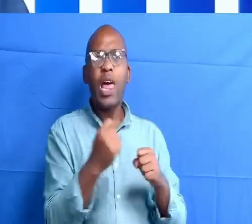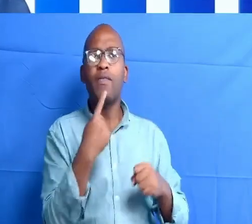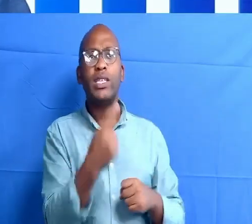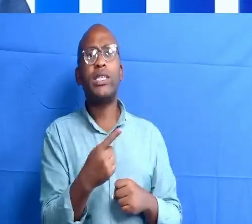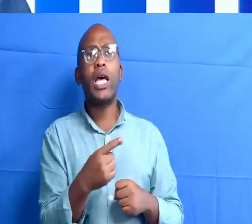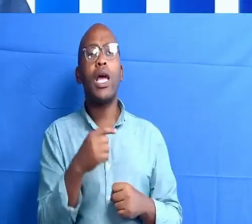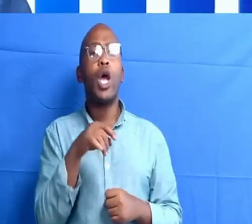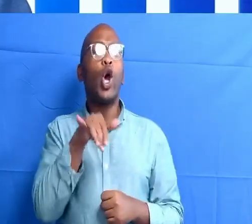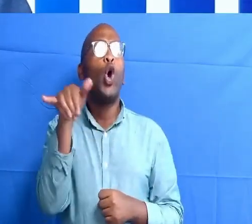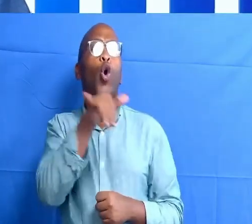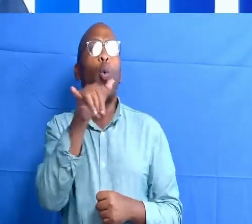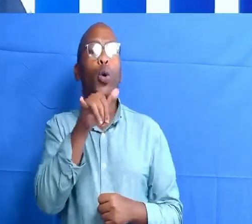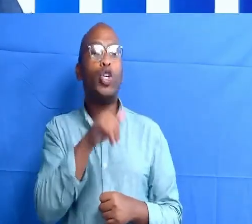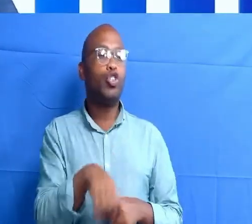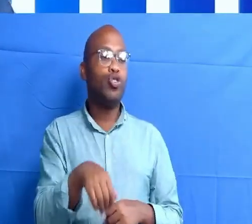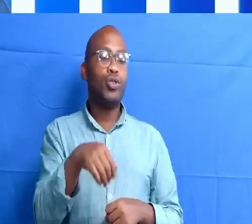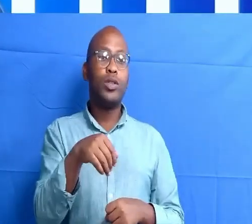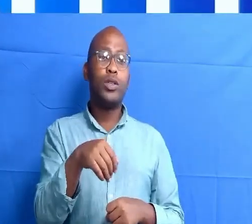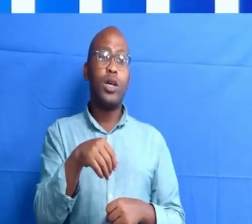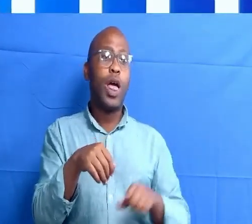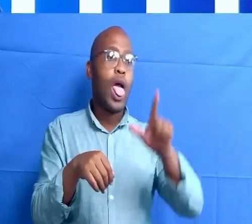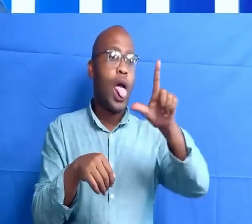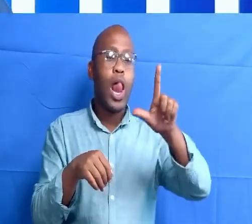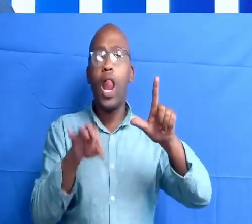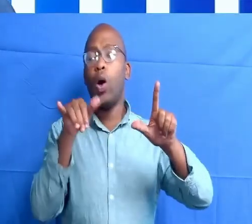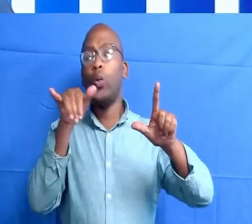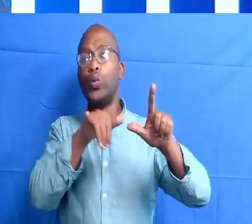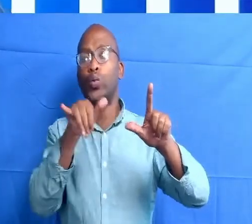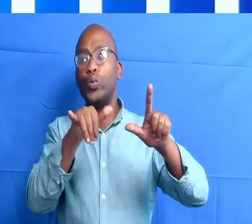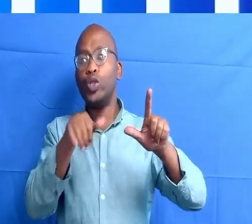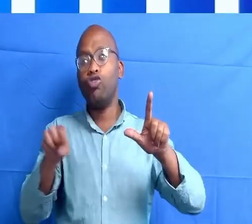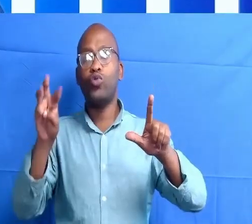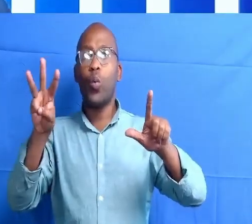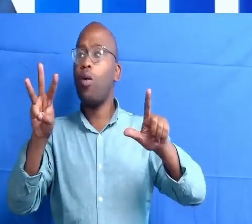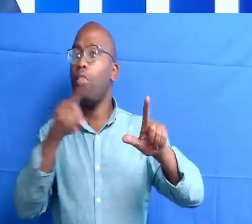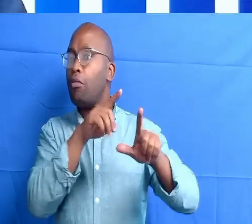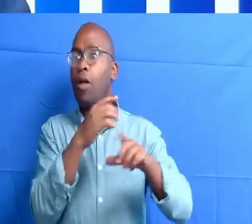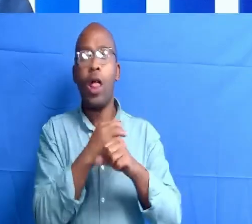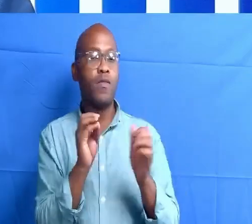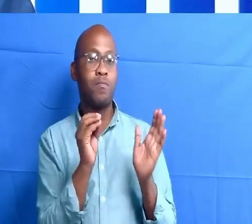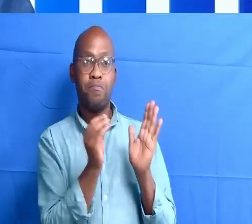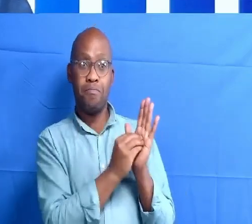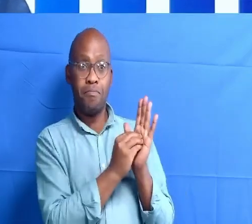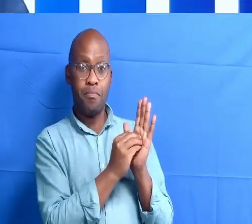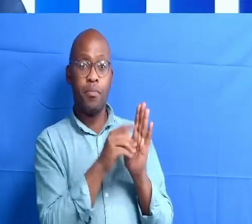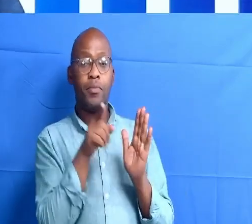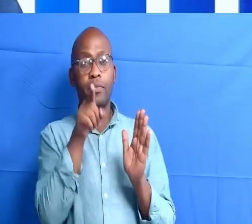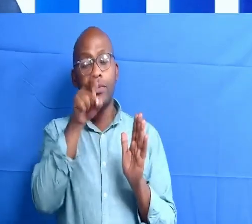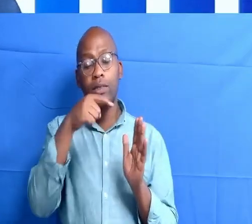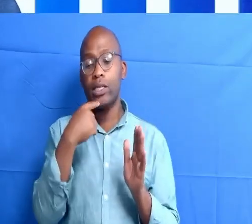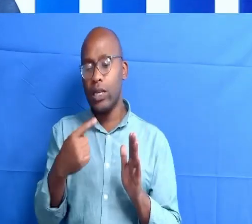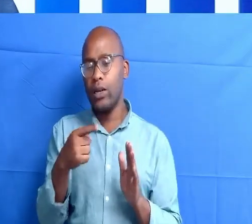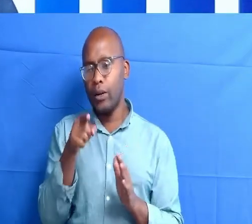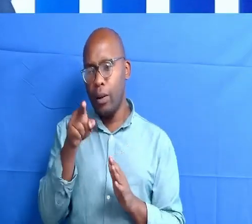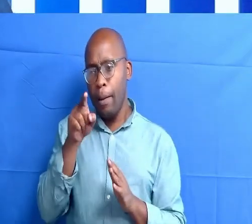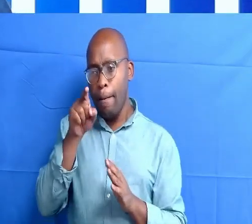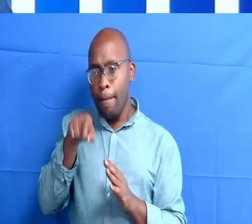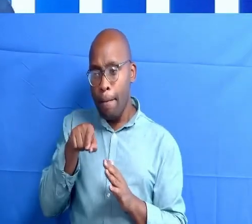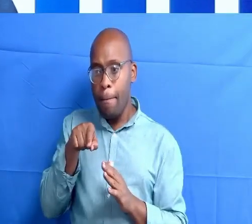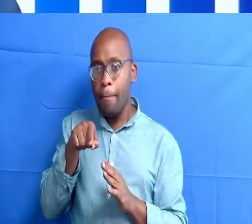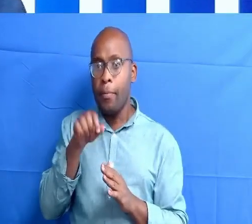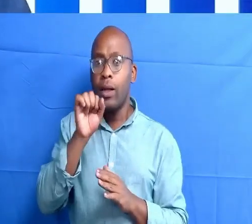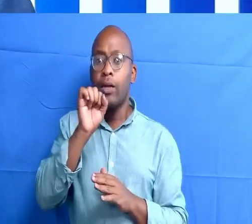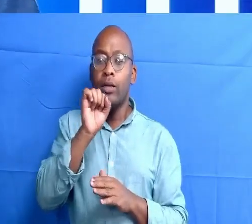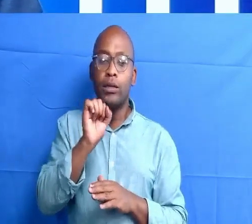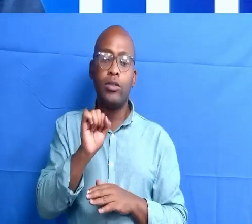I can see the biggest one of these two will be the length. Determine the actual dimension of the floor